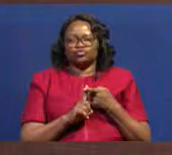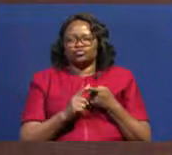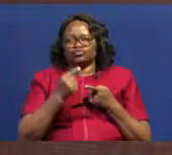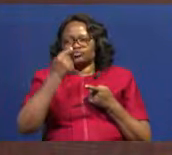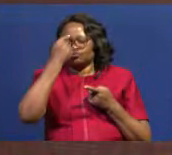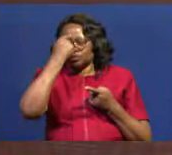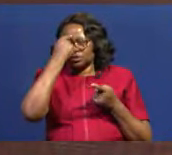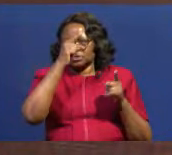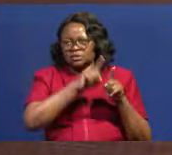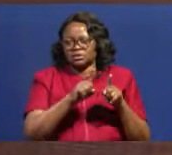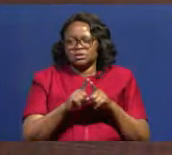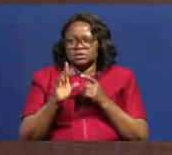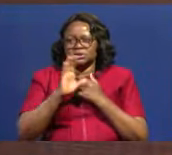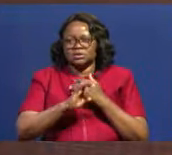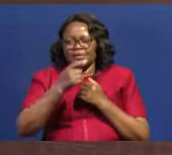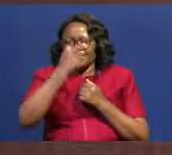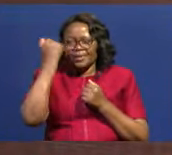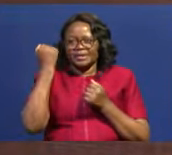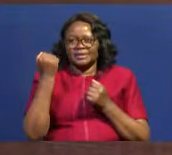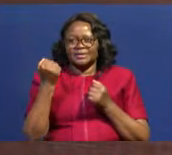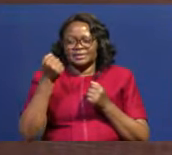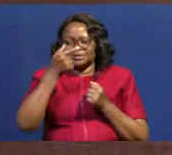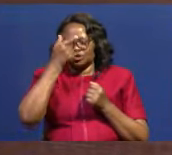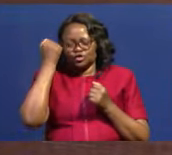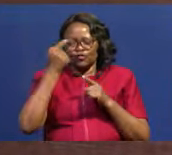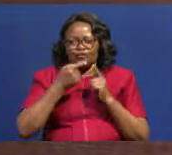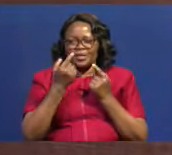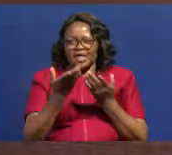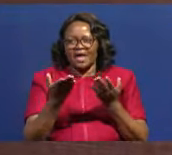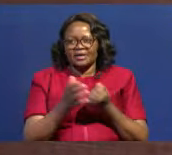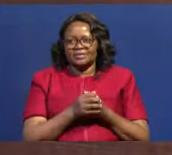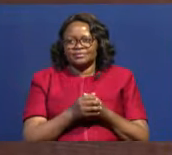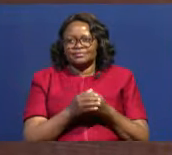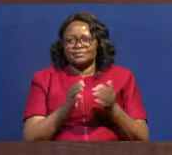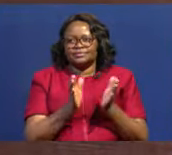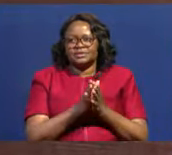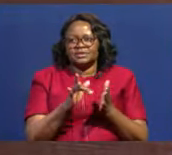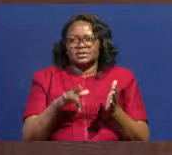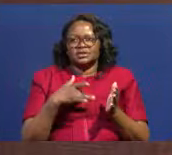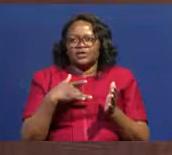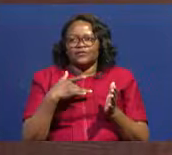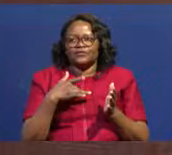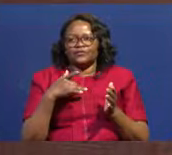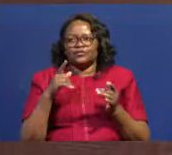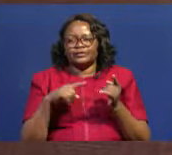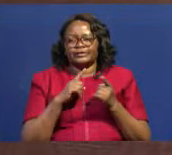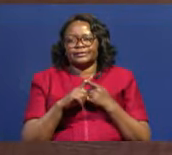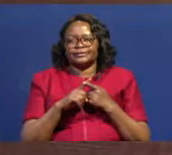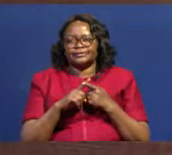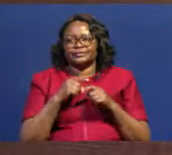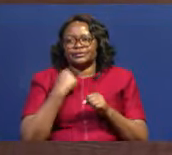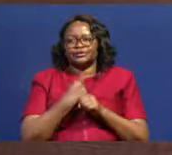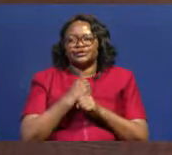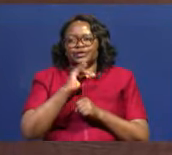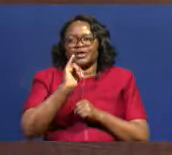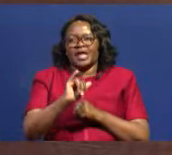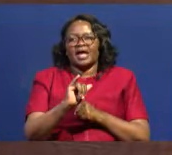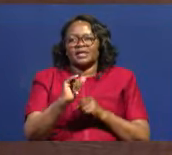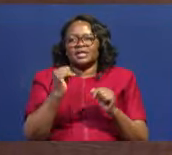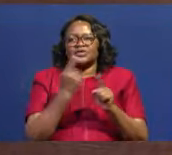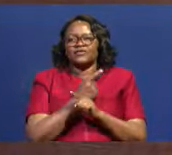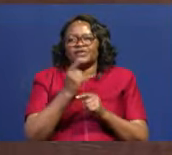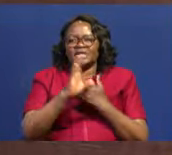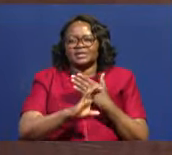India as a country, that is because it originated from there. And I feel when you do Diwali in a different